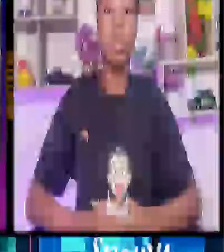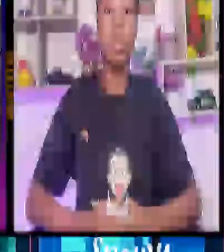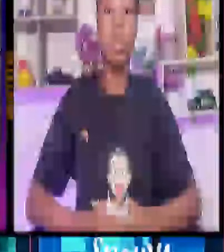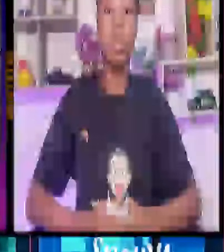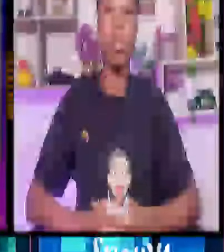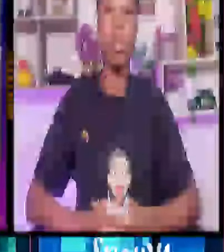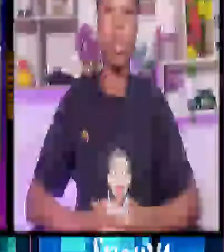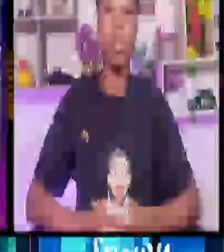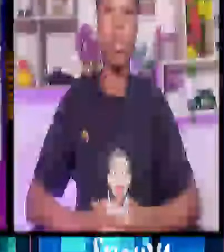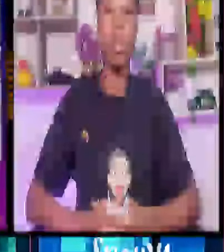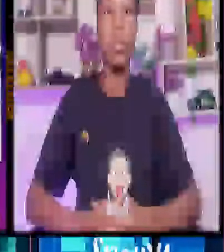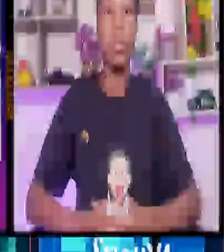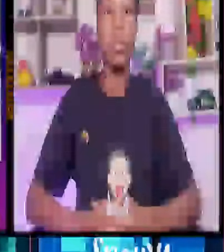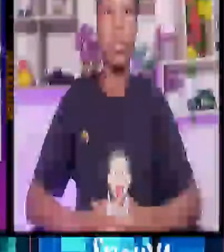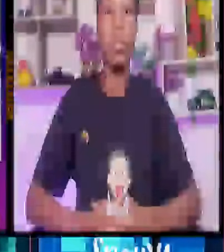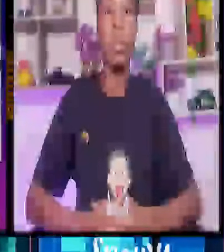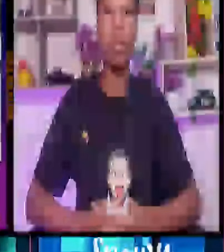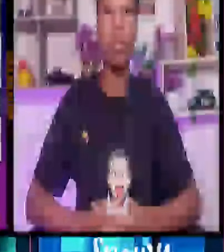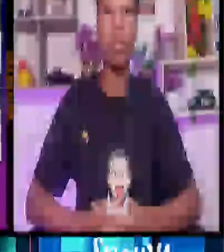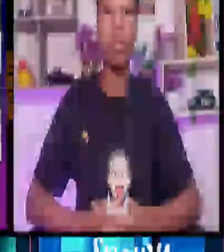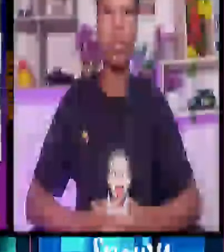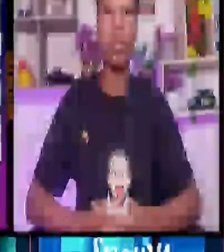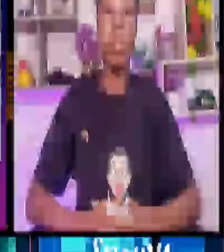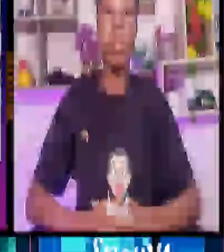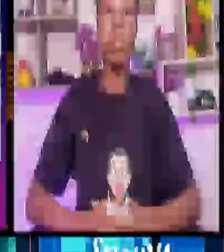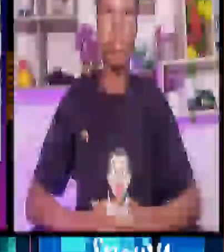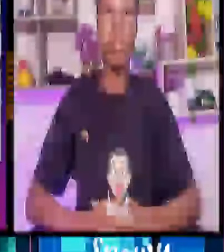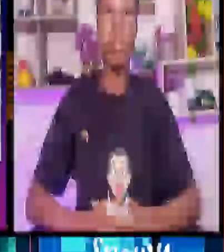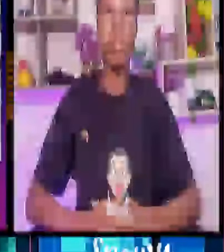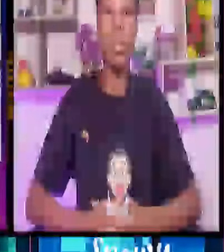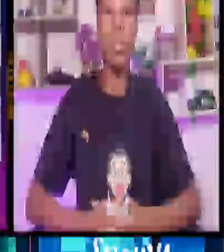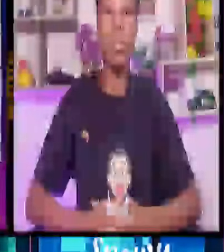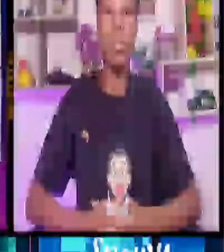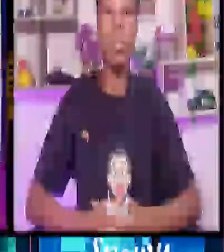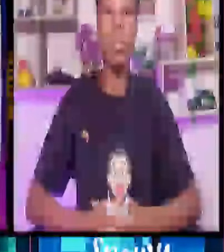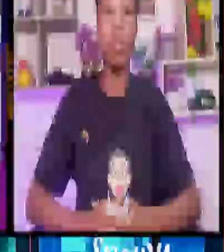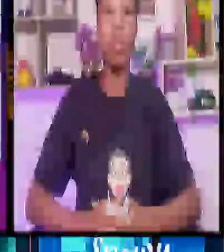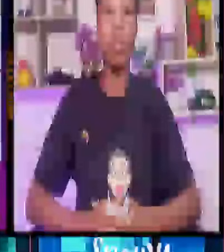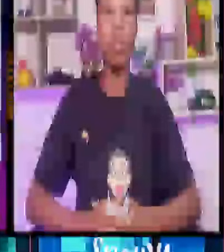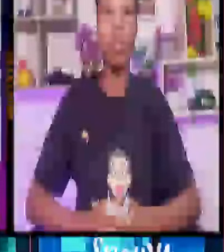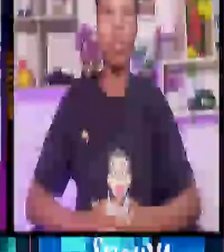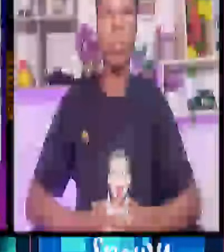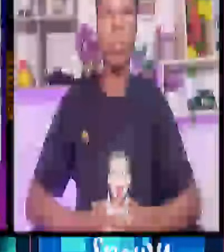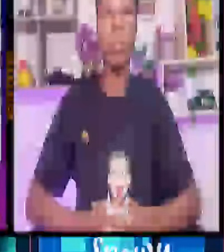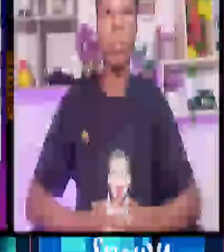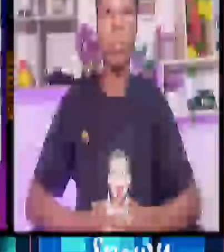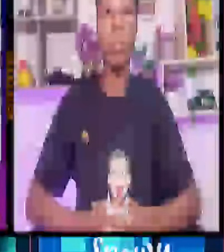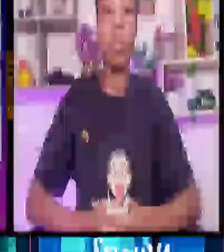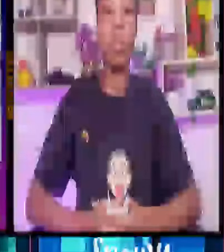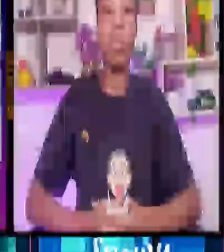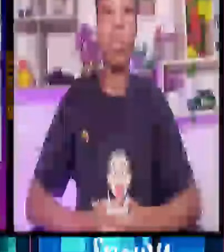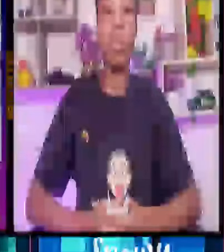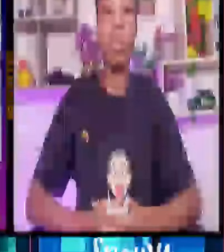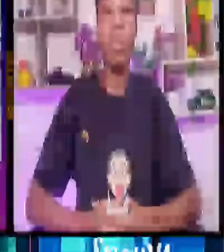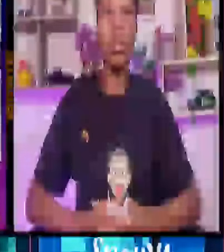you. What briefing did he give you? He called me and he mentioned that there's been a comment that has been made.